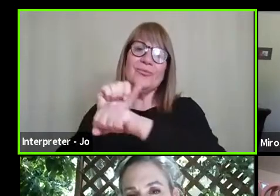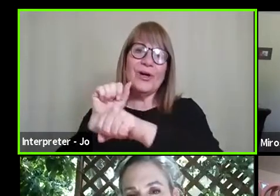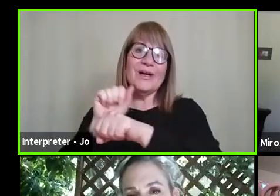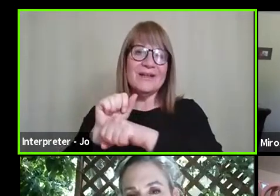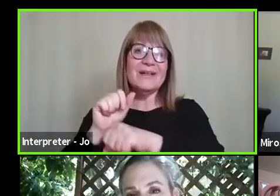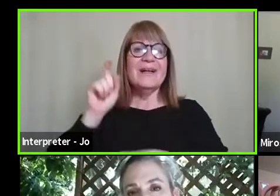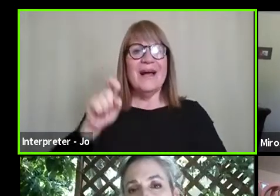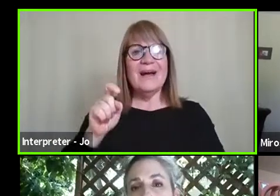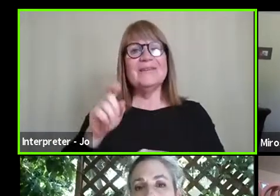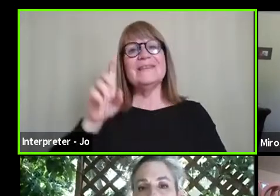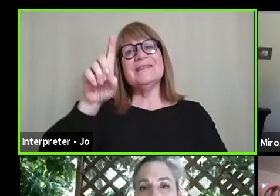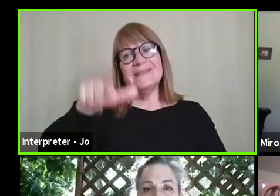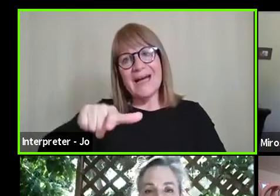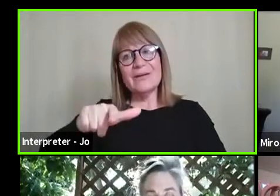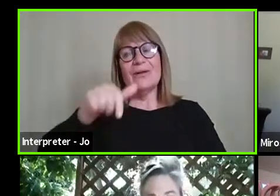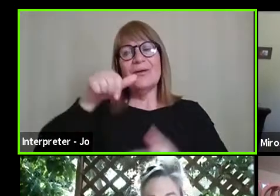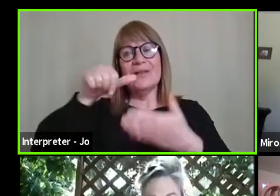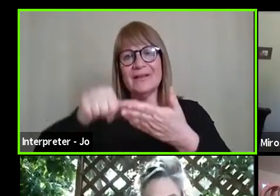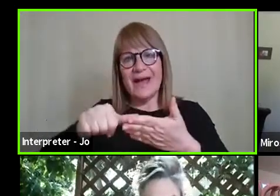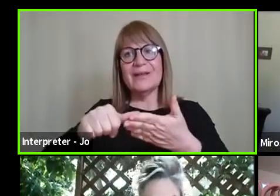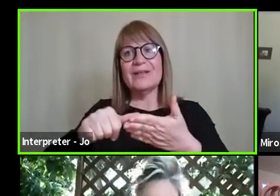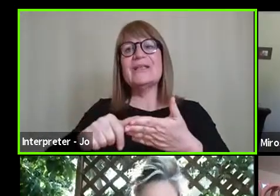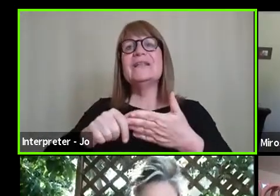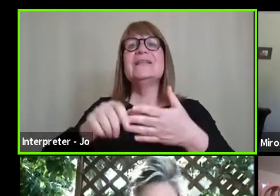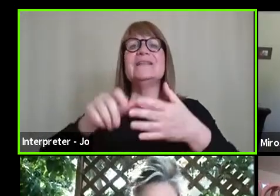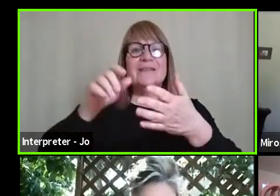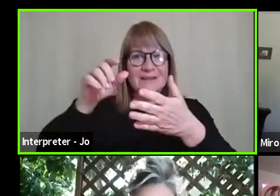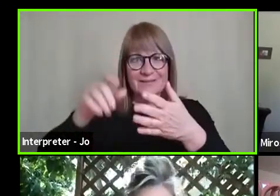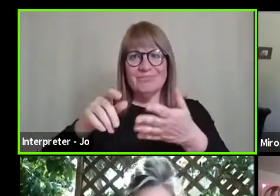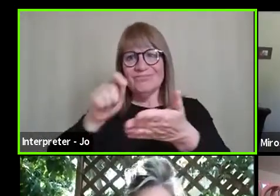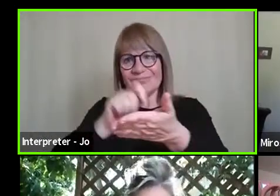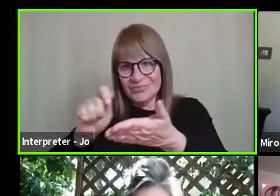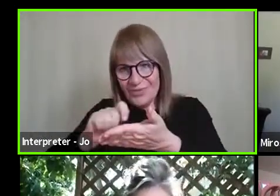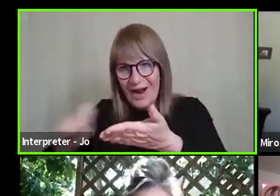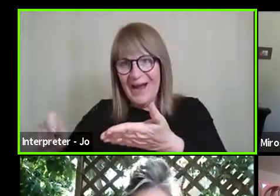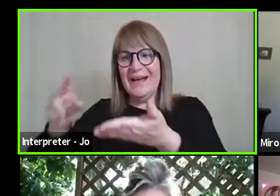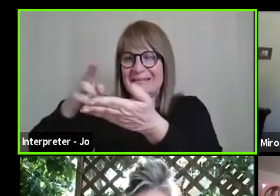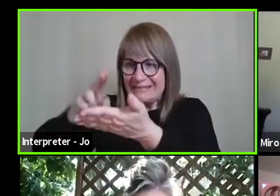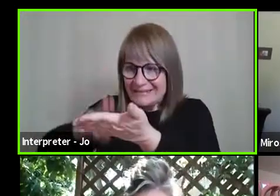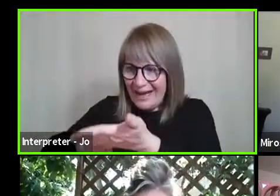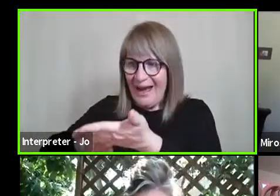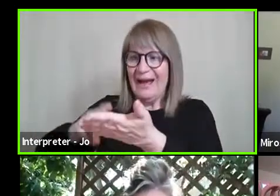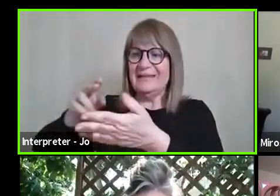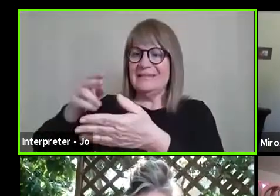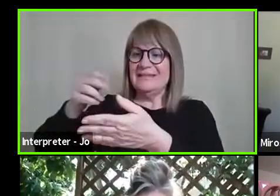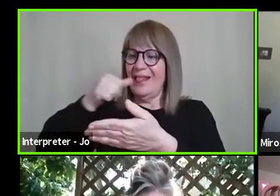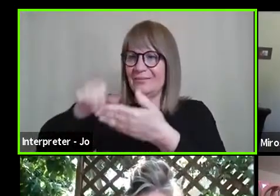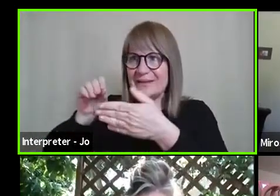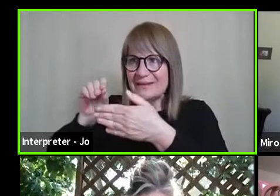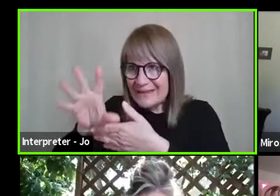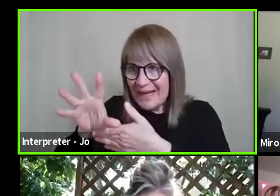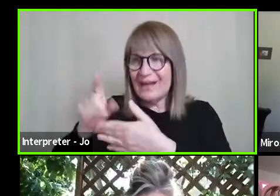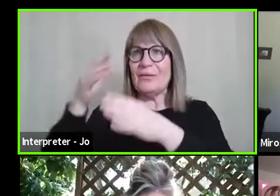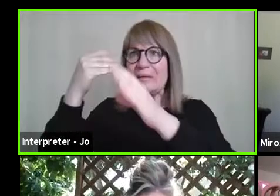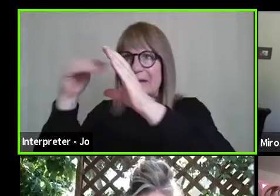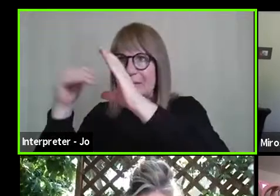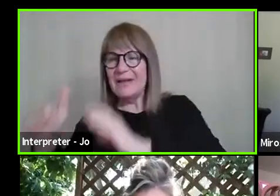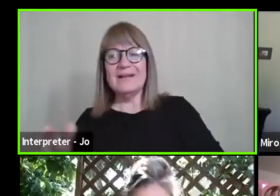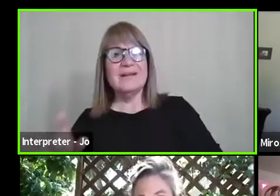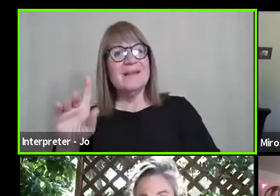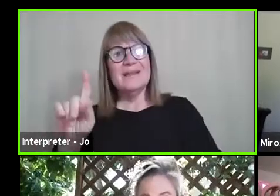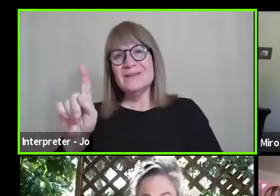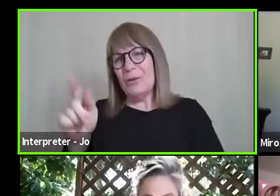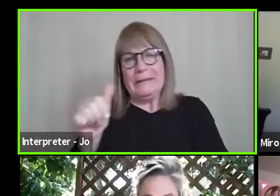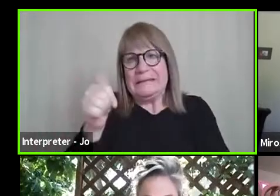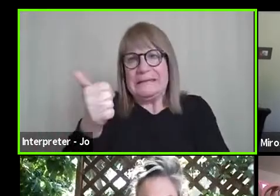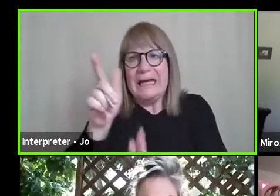having to download it and format the letter but if um if anybody you know has the time to take 10 minutes out of